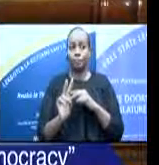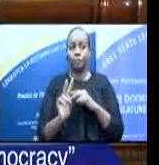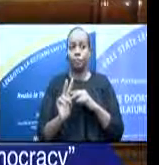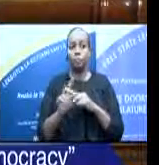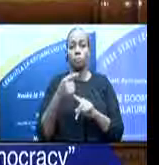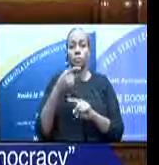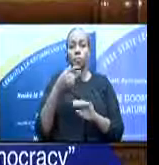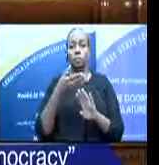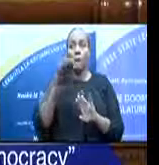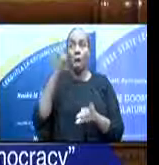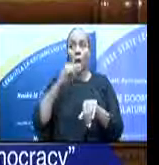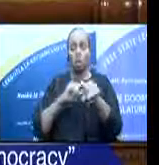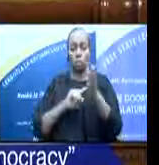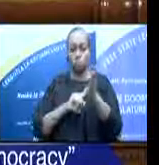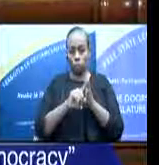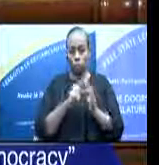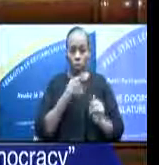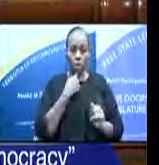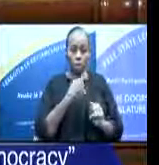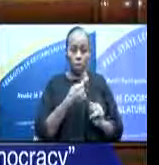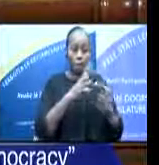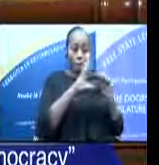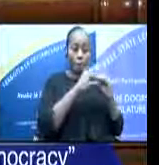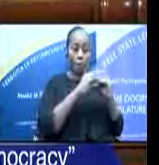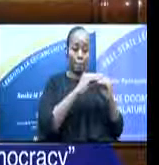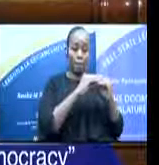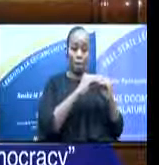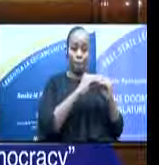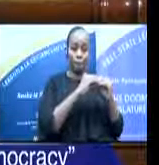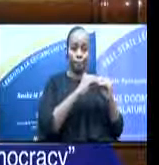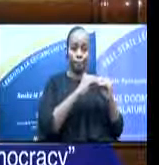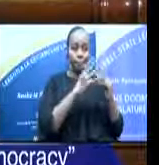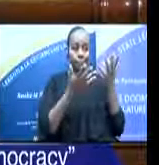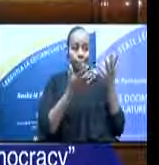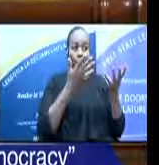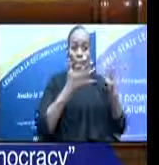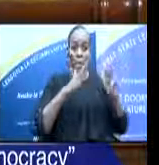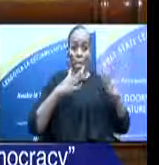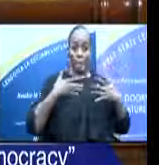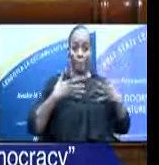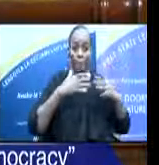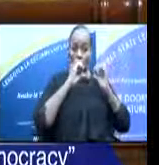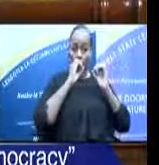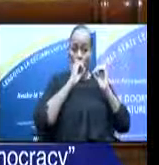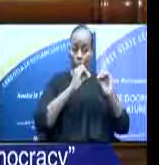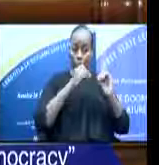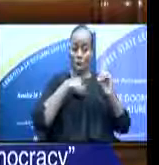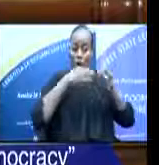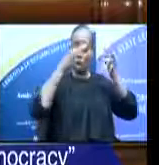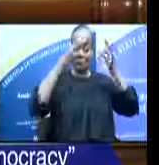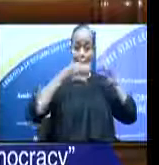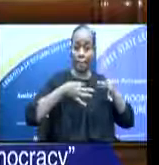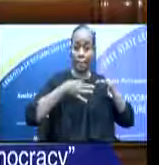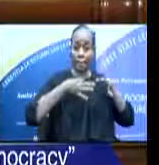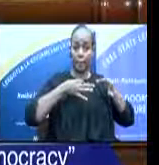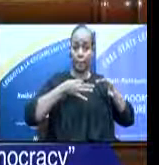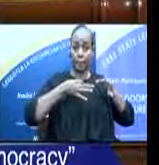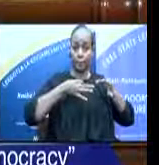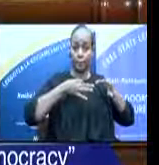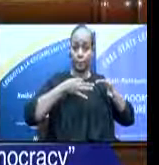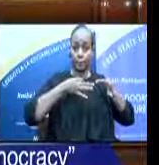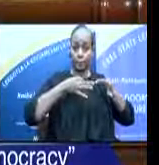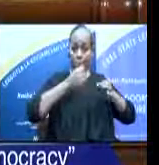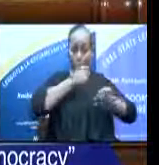I said it last week. When a member is not happy with the ruling made by the presiding